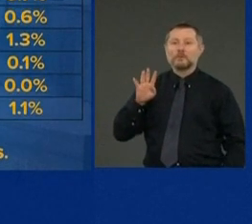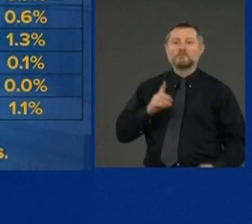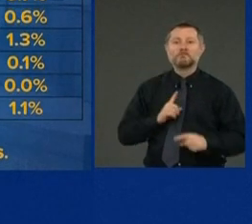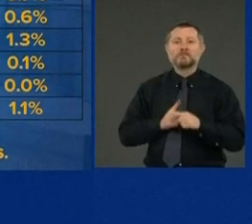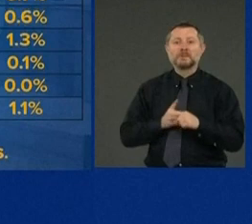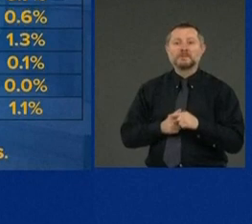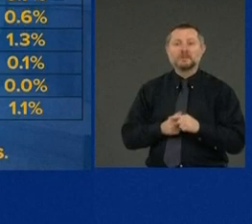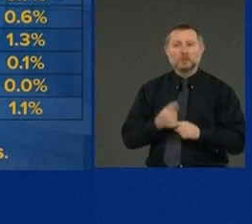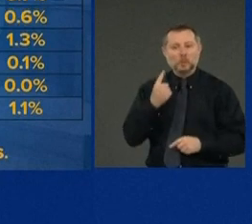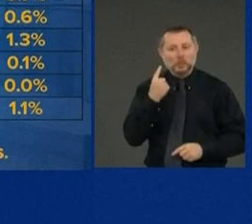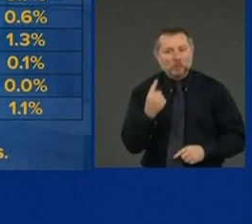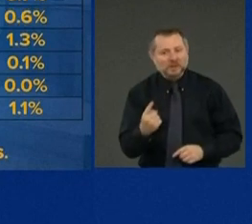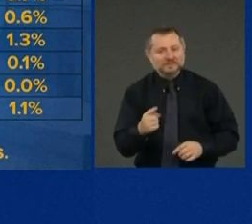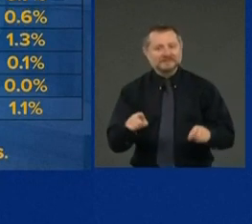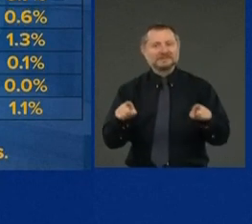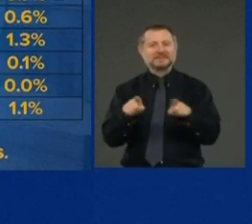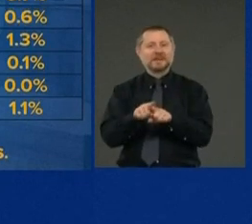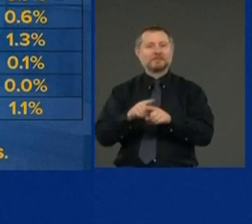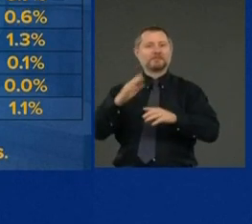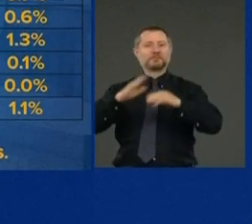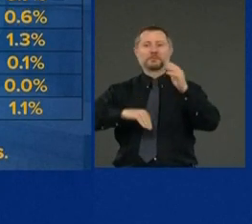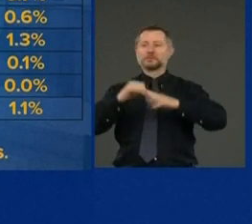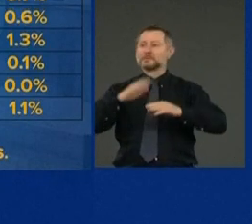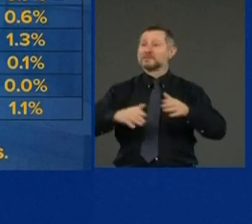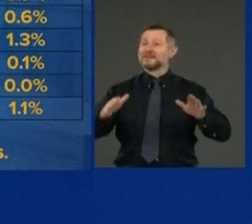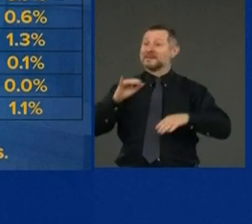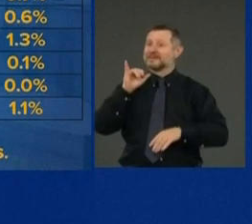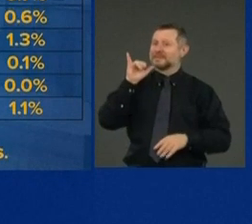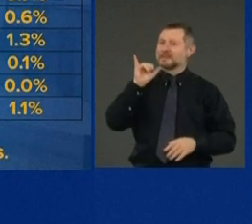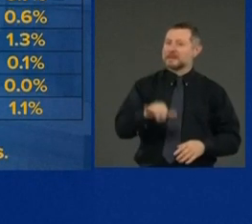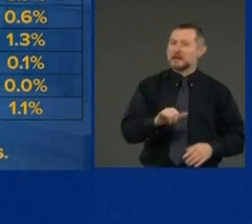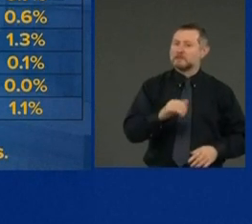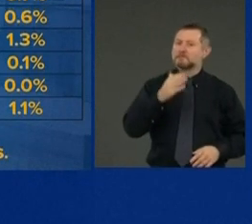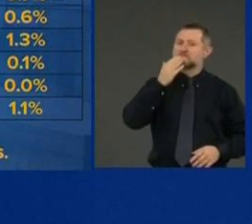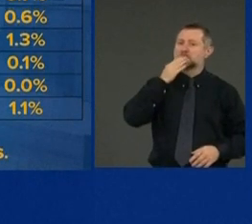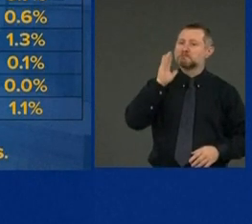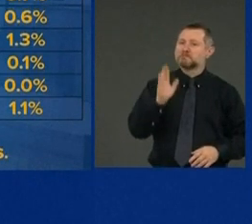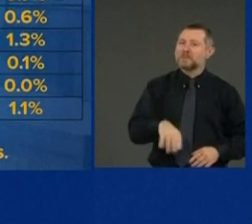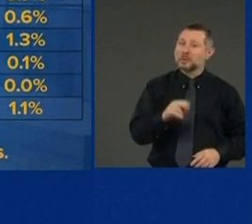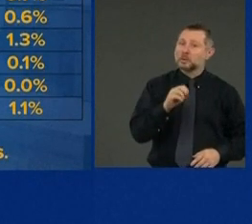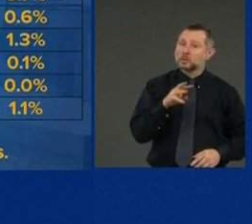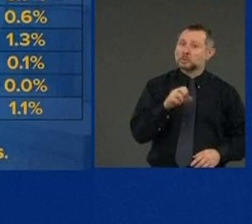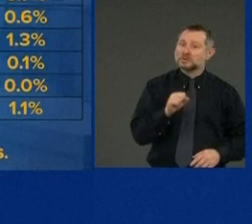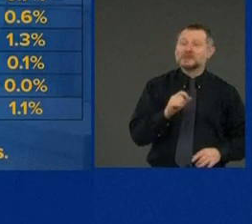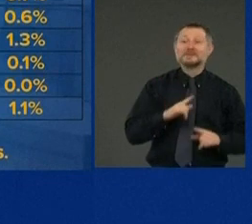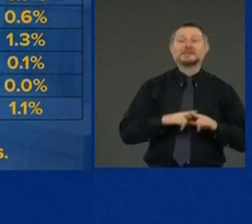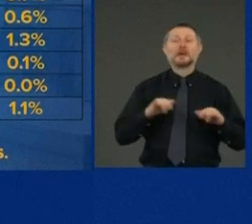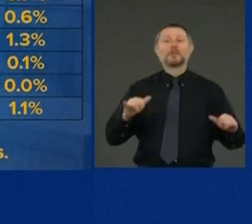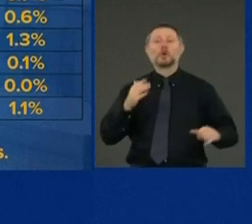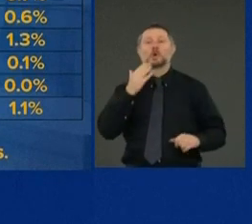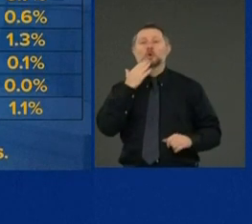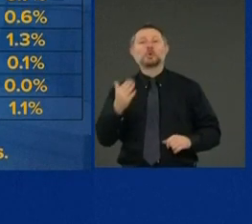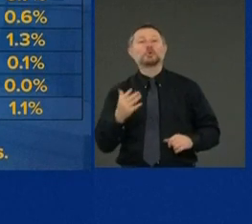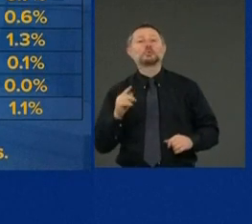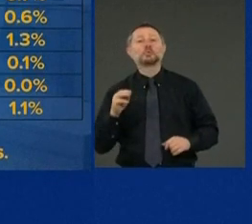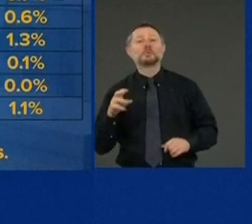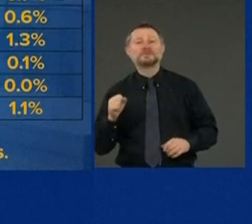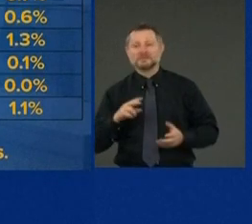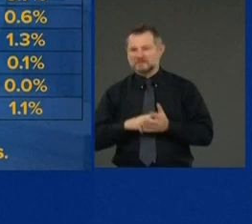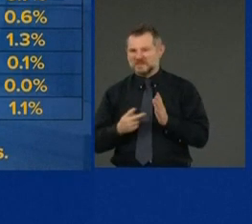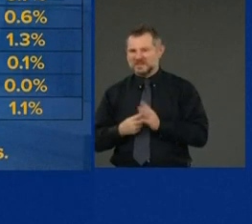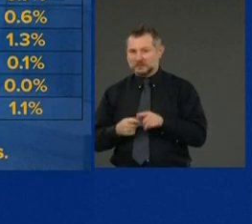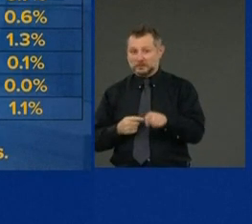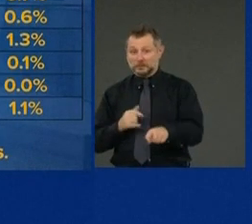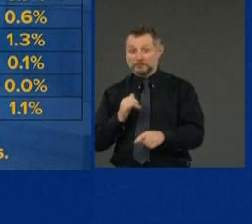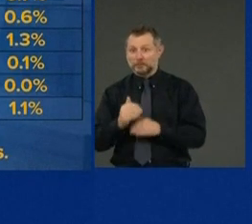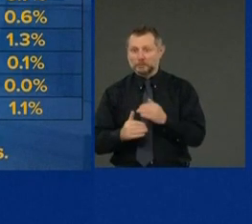plant. That's bad news, but it's also good news. That's the way this is supposed to work. You